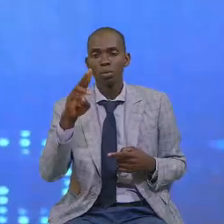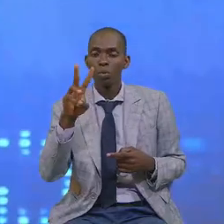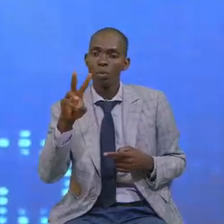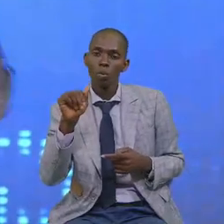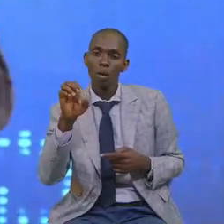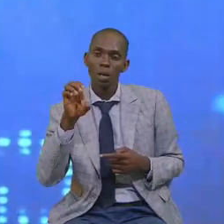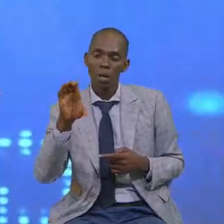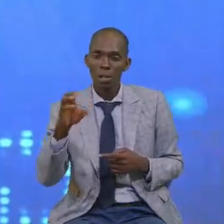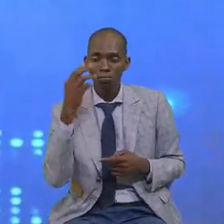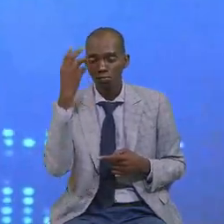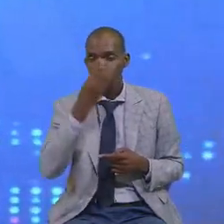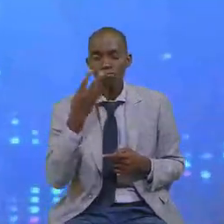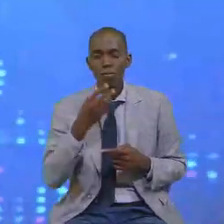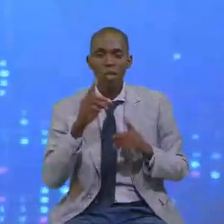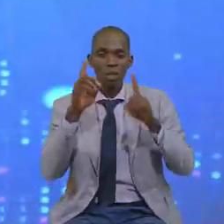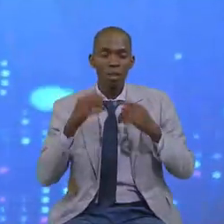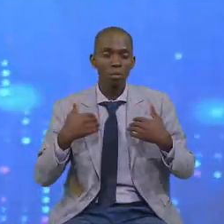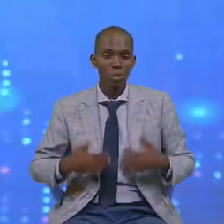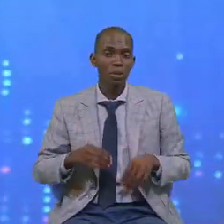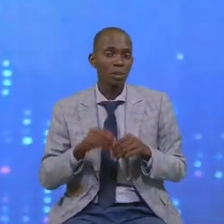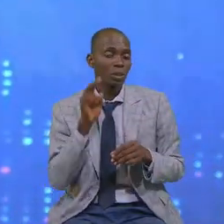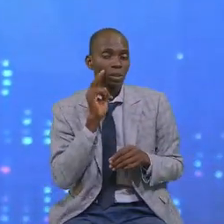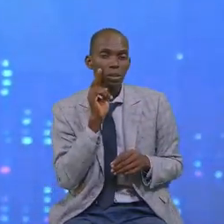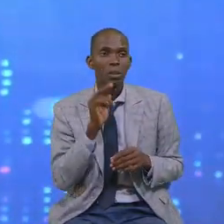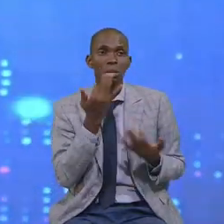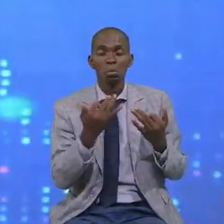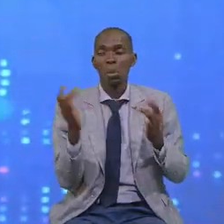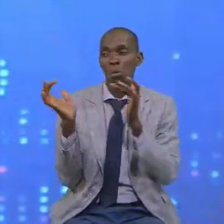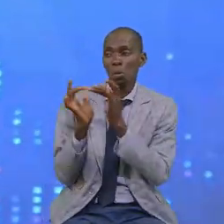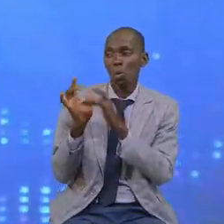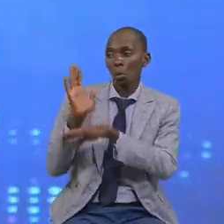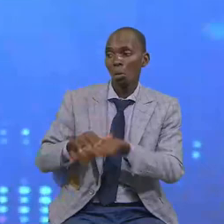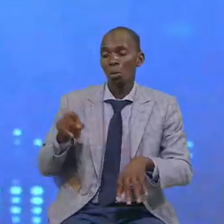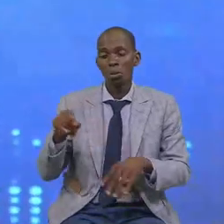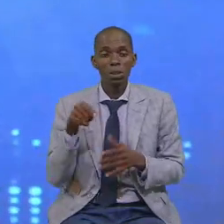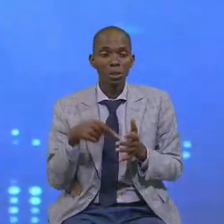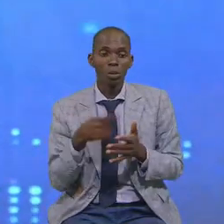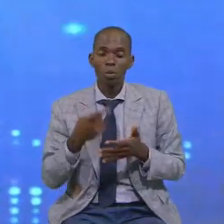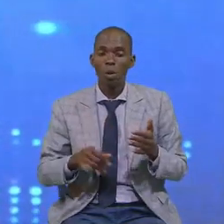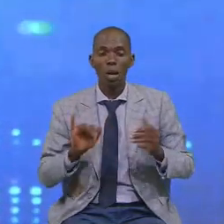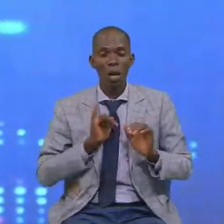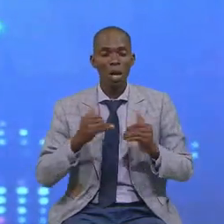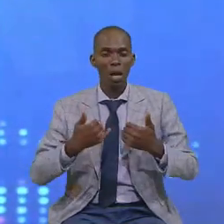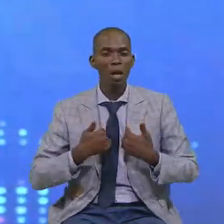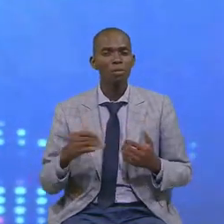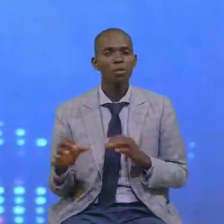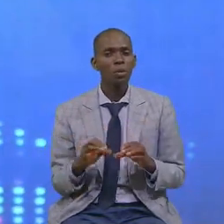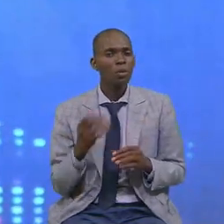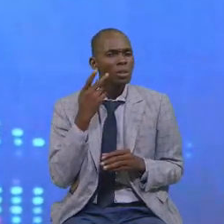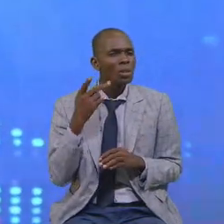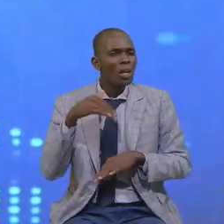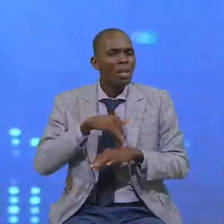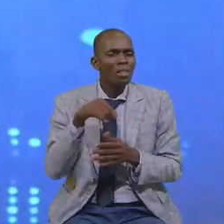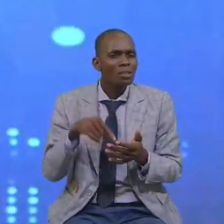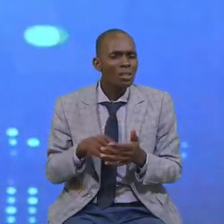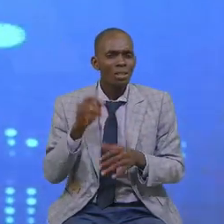certificate away from you, but this is what I have done. You see, at that time, all those people